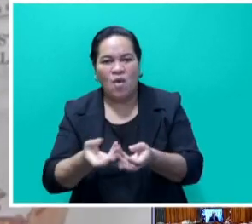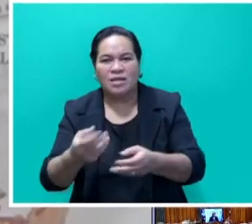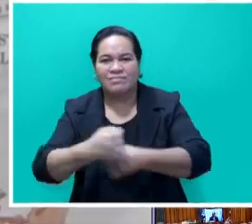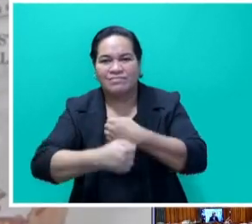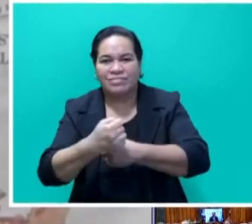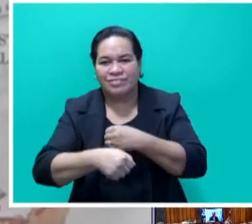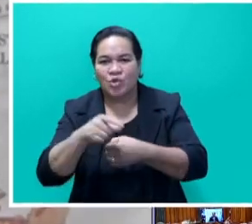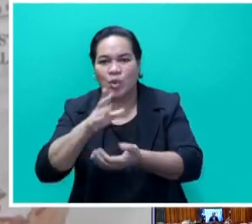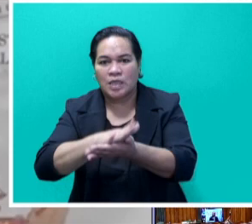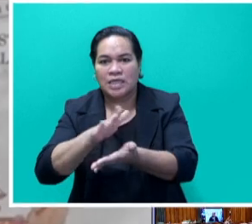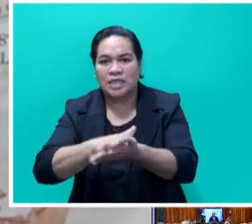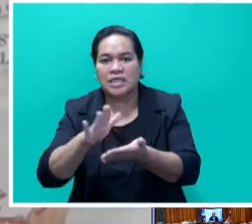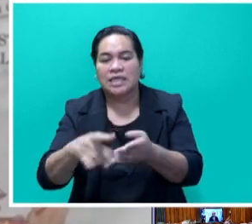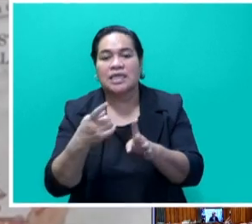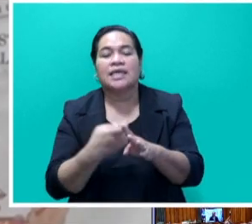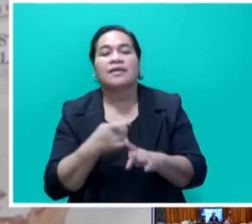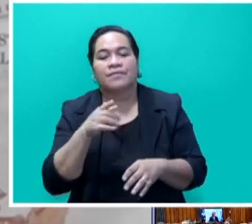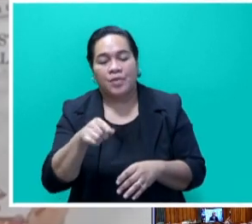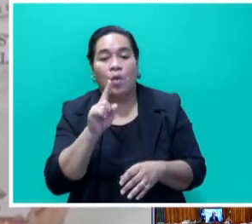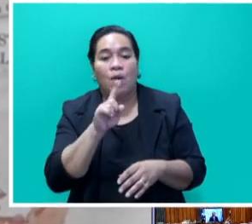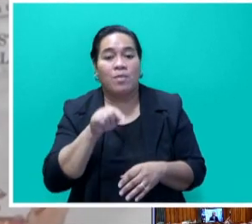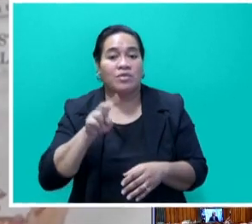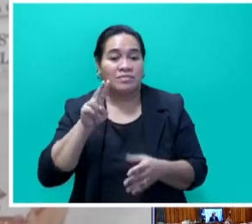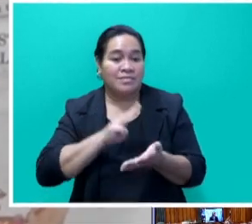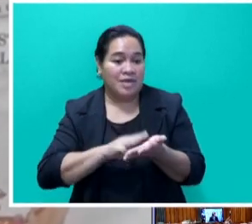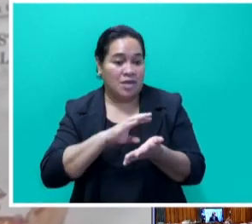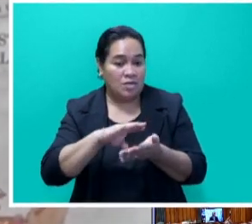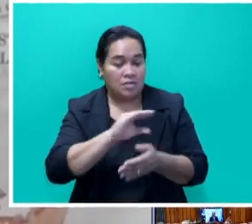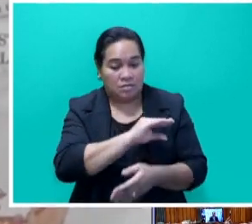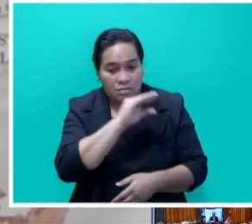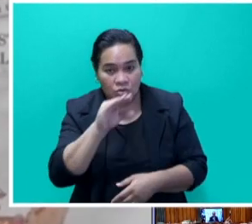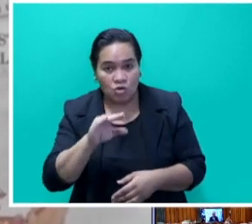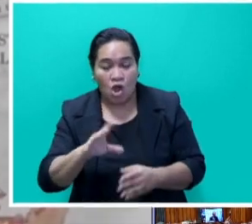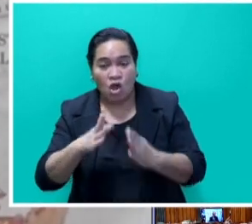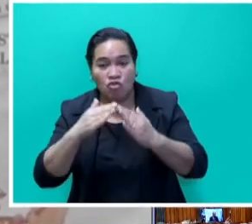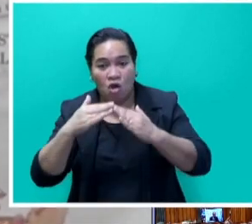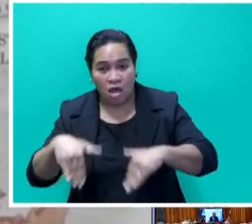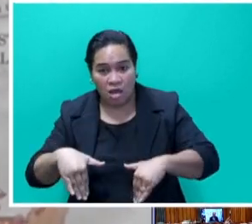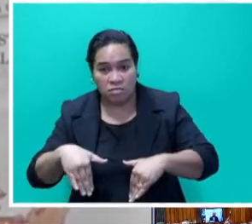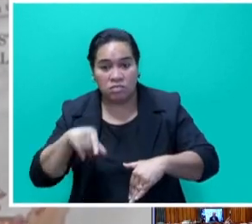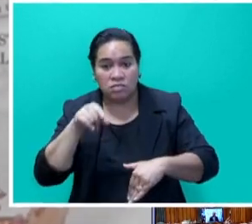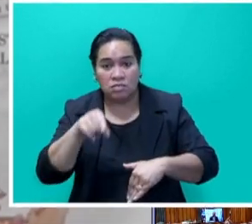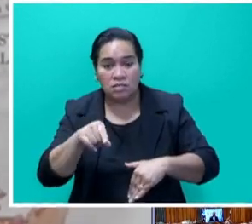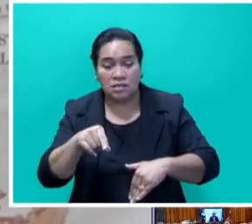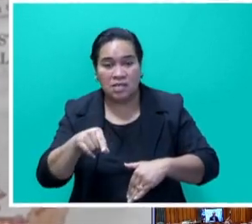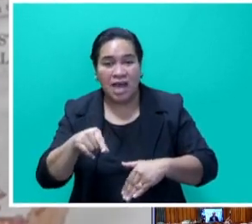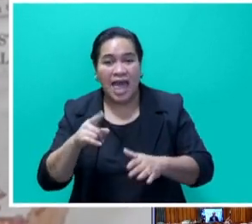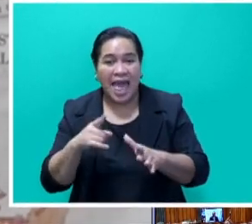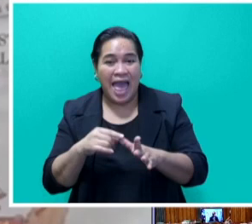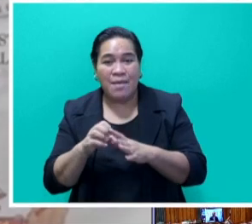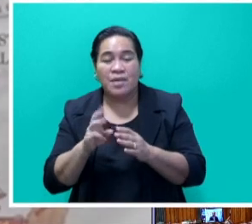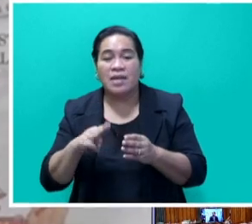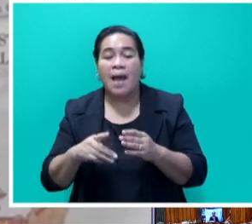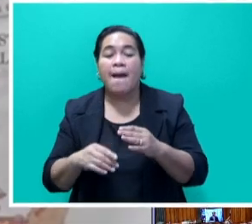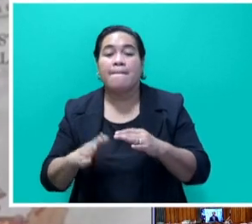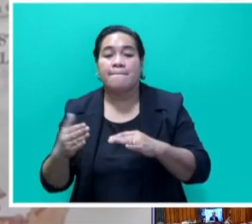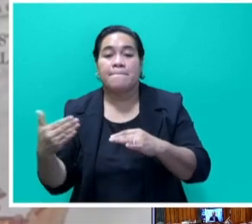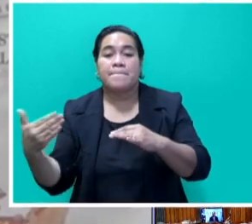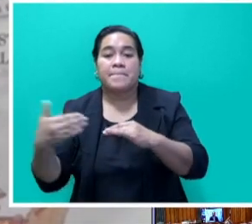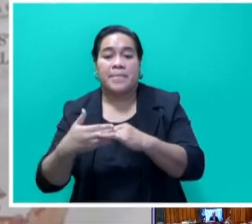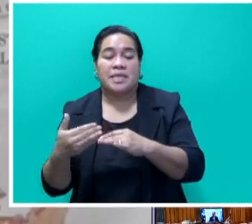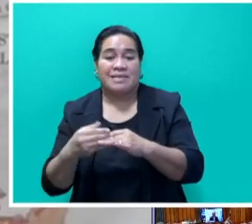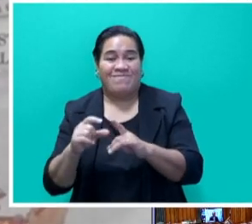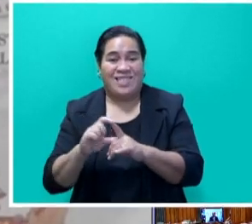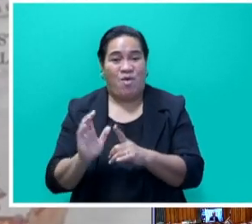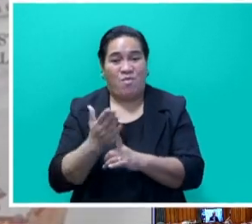$1.2 million has been allocated for the restoration of the collapsed zero gravity main at Admirable Drive in Pacific Harbor, benefiting